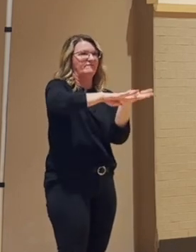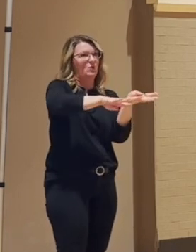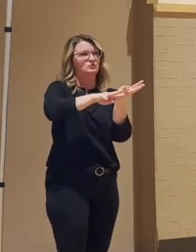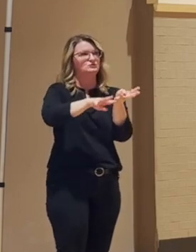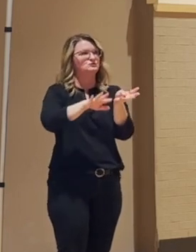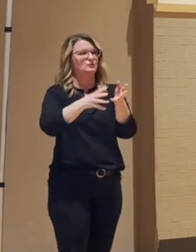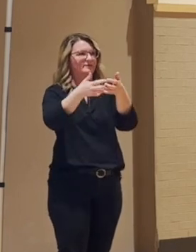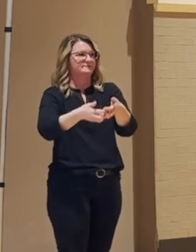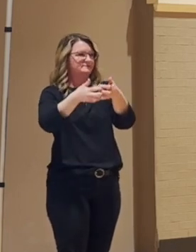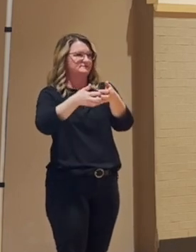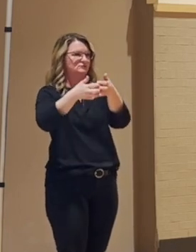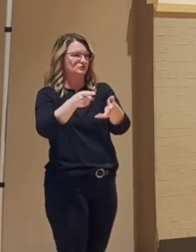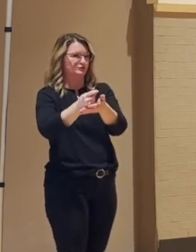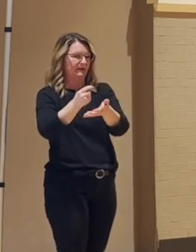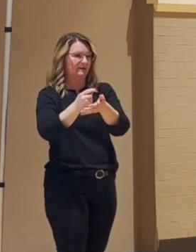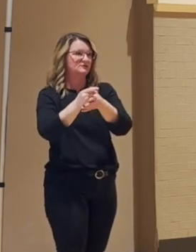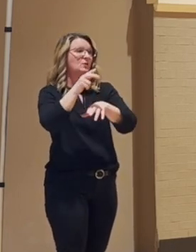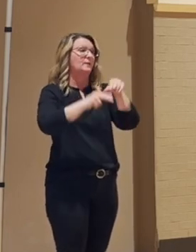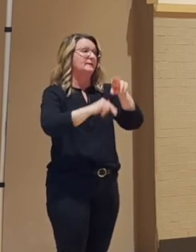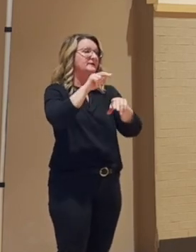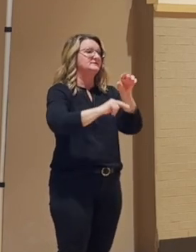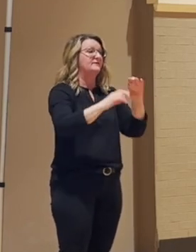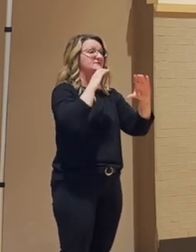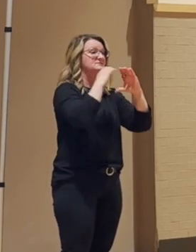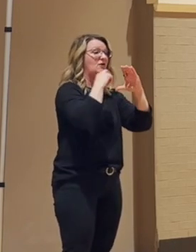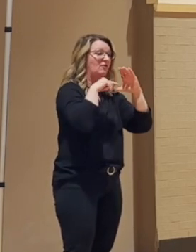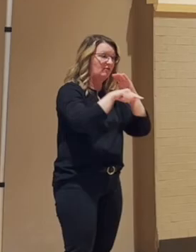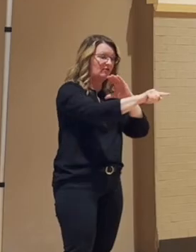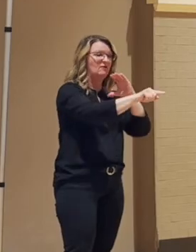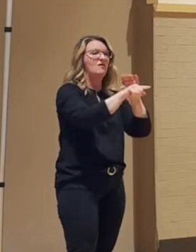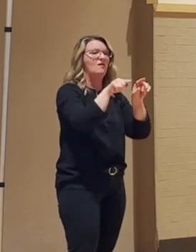treated. So with the building of the Scajaquada Tunnel, there were also